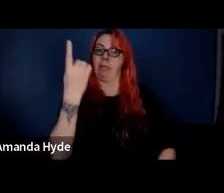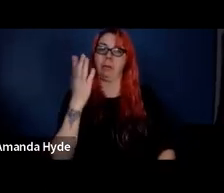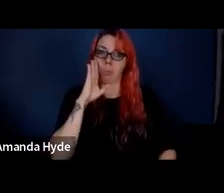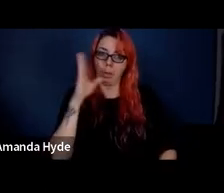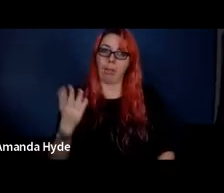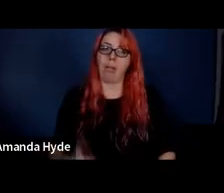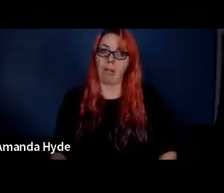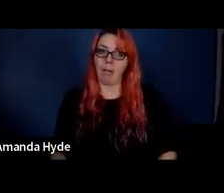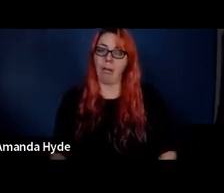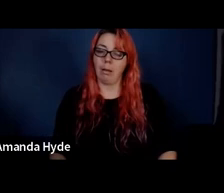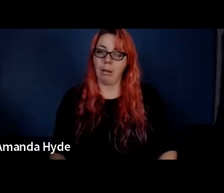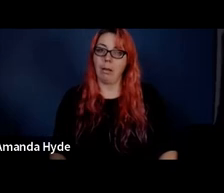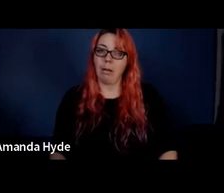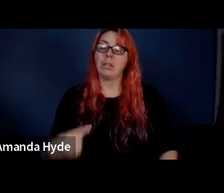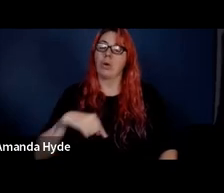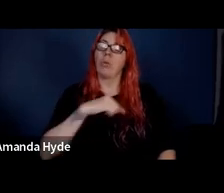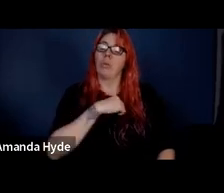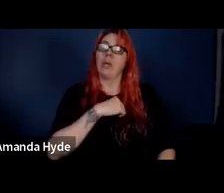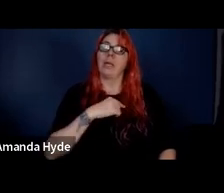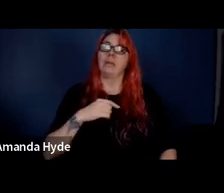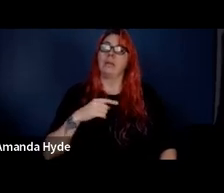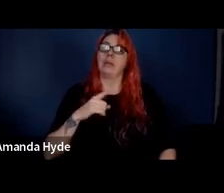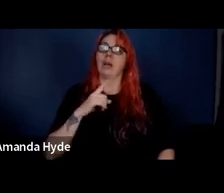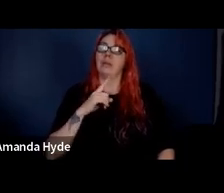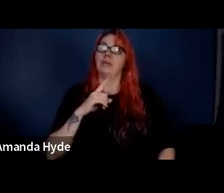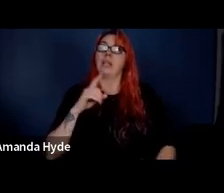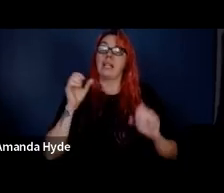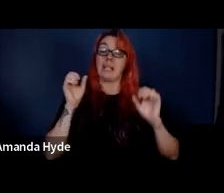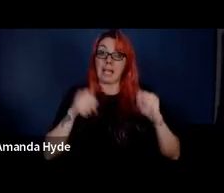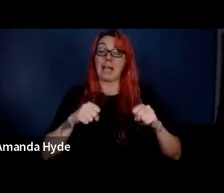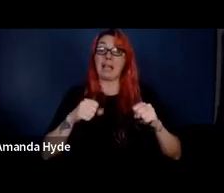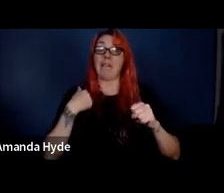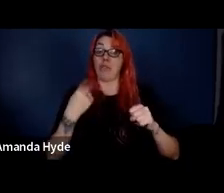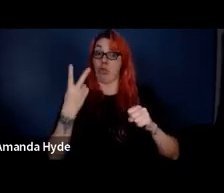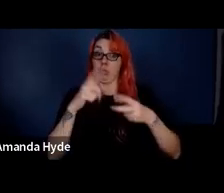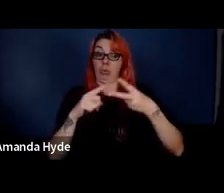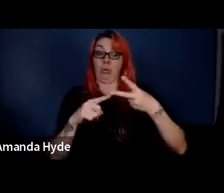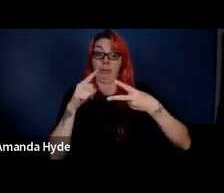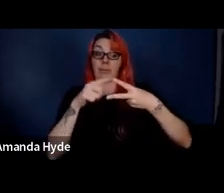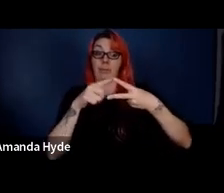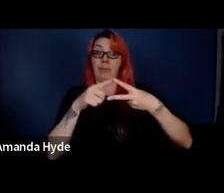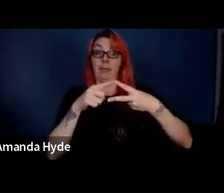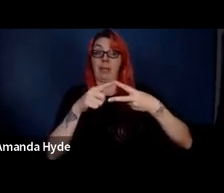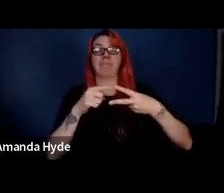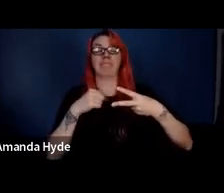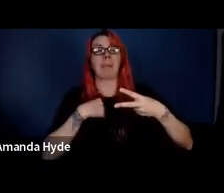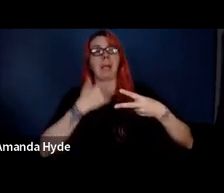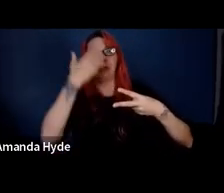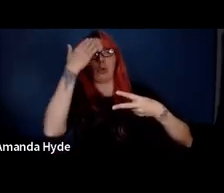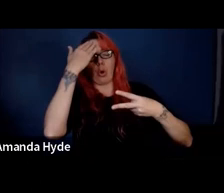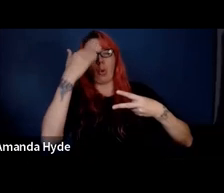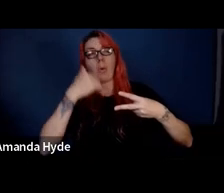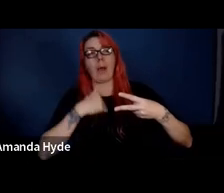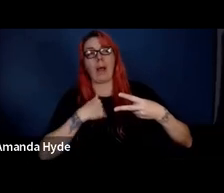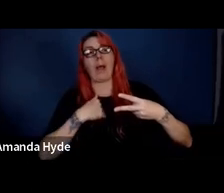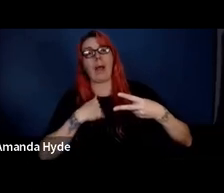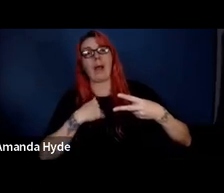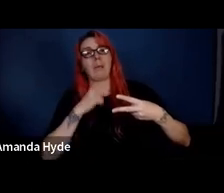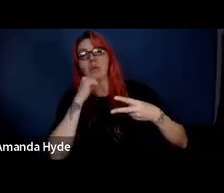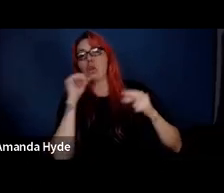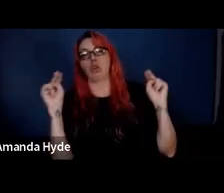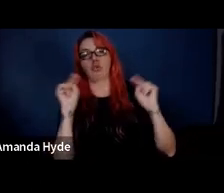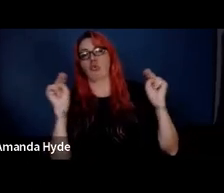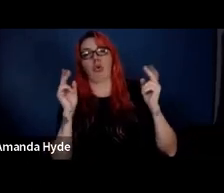we're very conscious about, that bias that we carry, or implicitly, where we don't necessarily notice or recognize it, but it's still